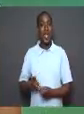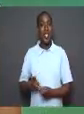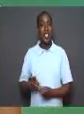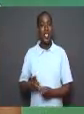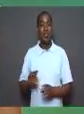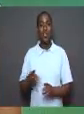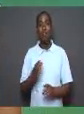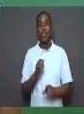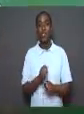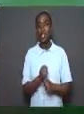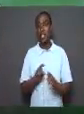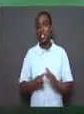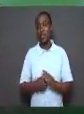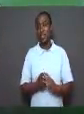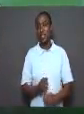an activity.